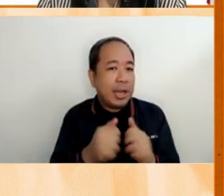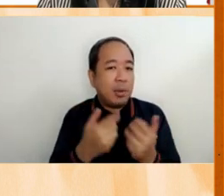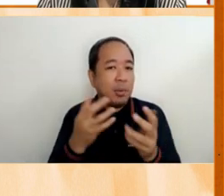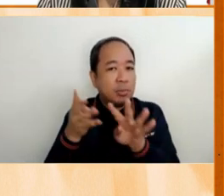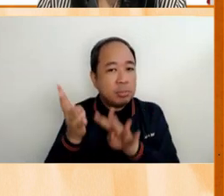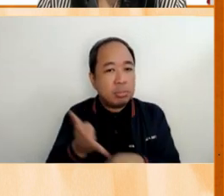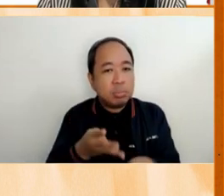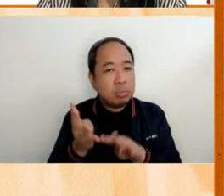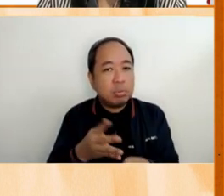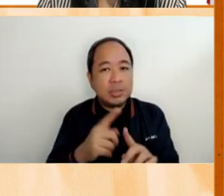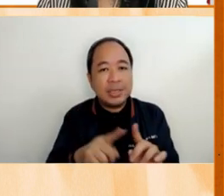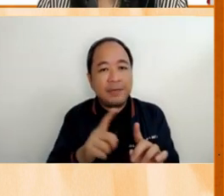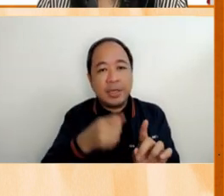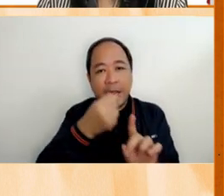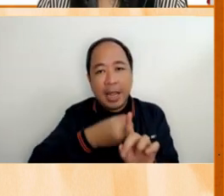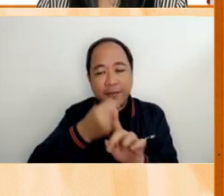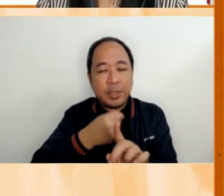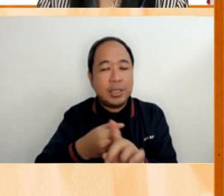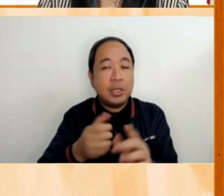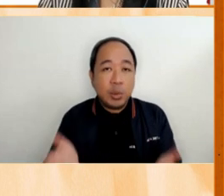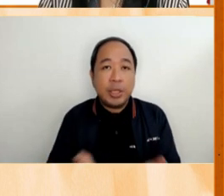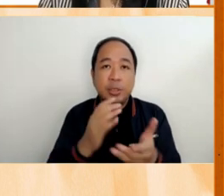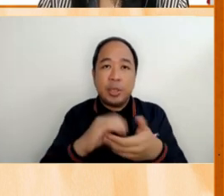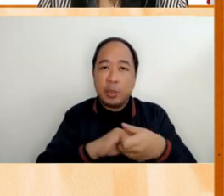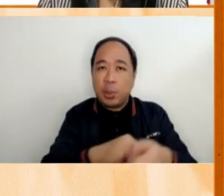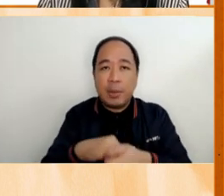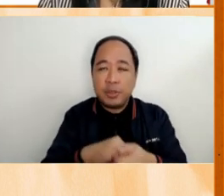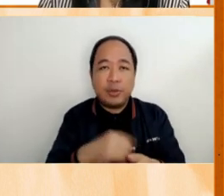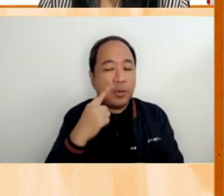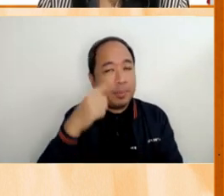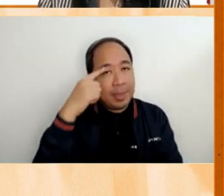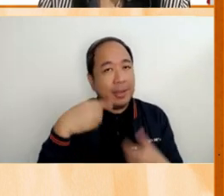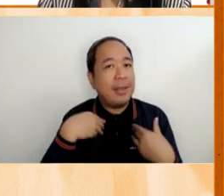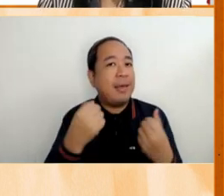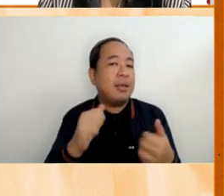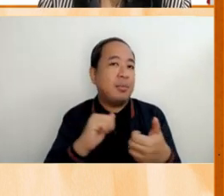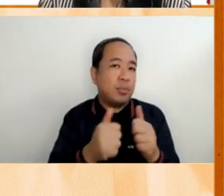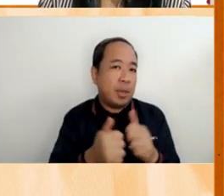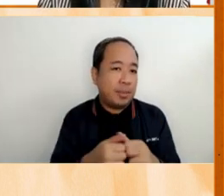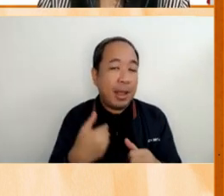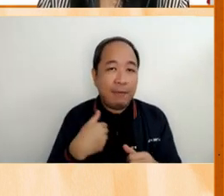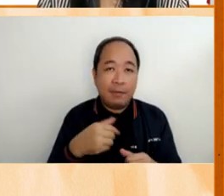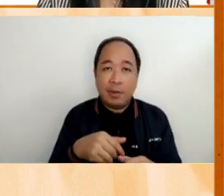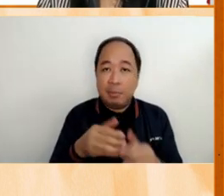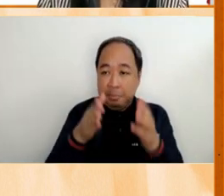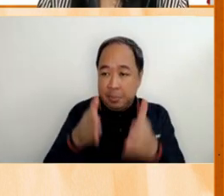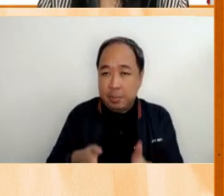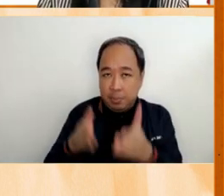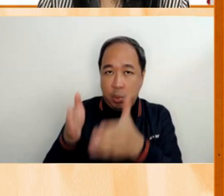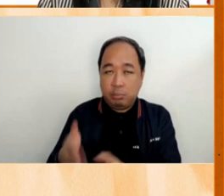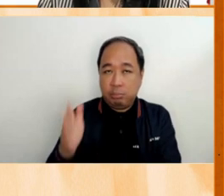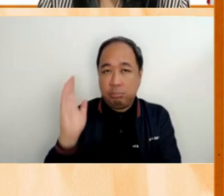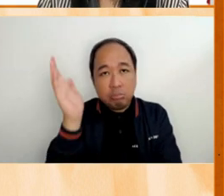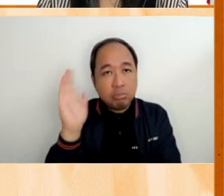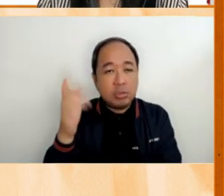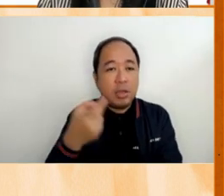other advocates to foster collaboration on mental health problems. We have resource persons from the